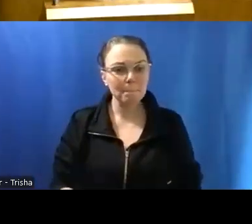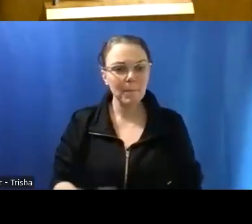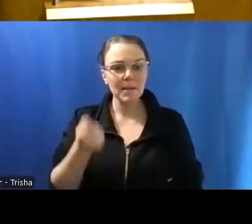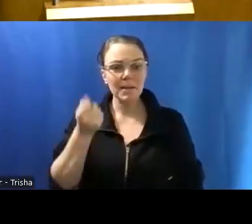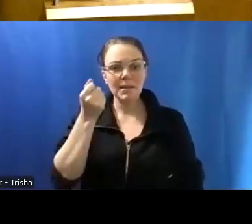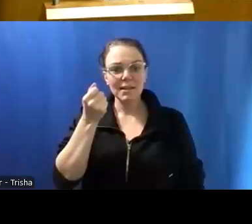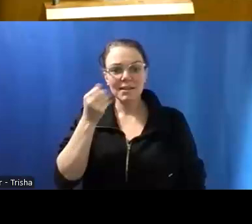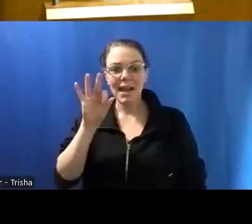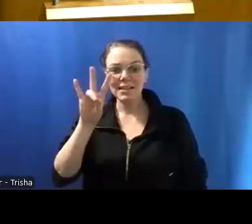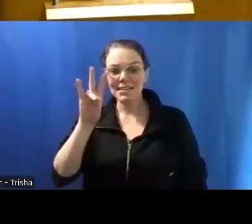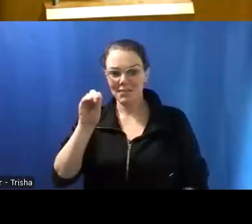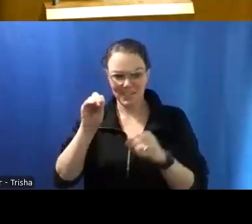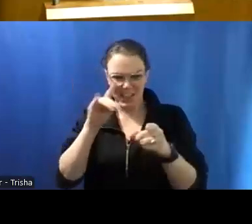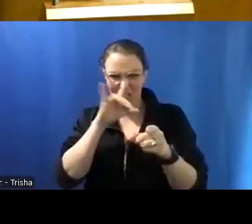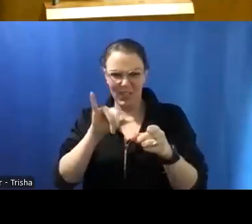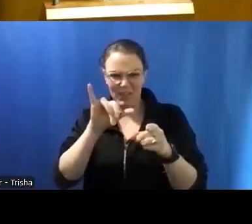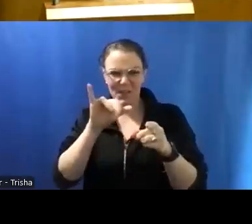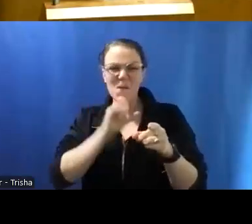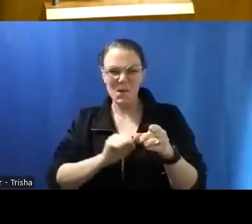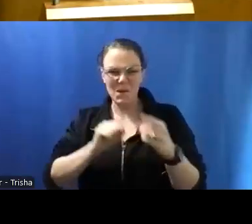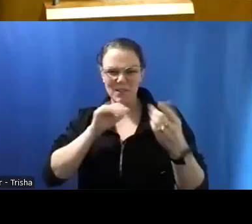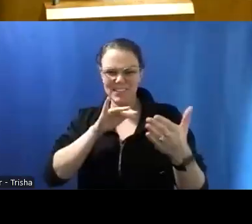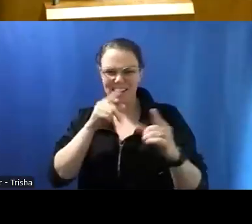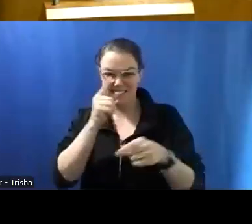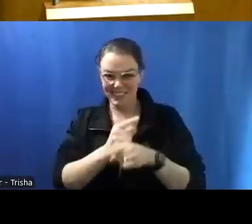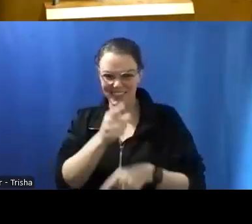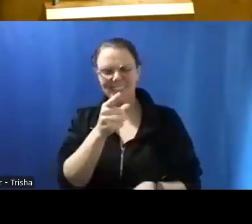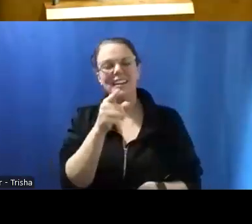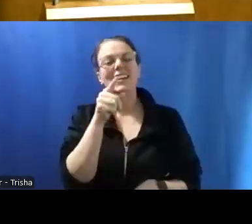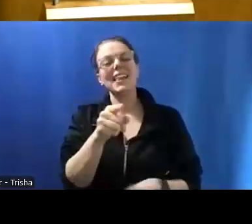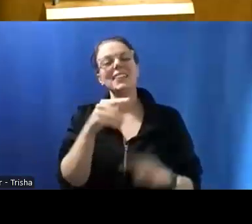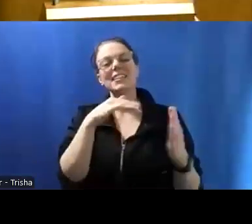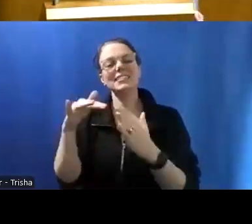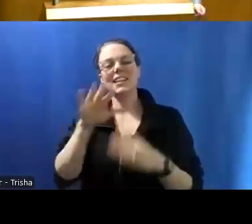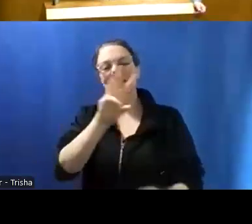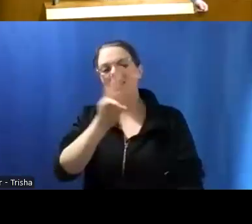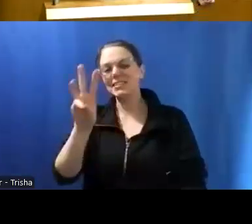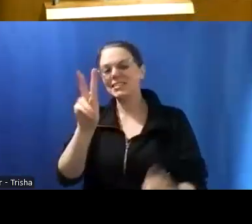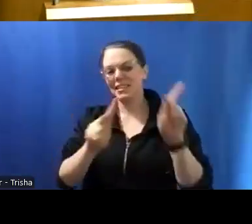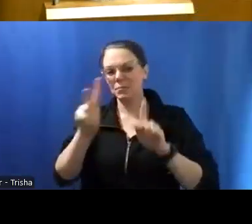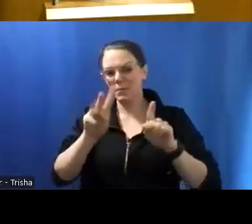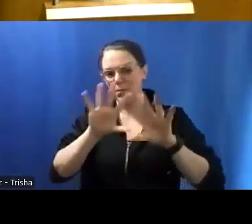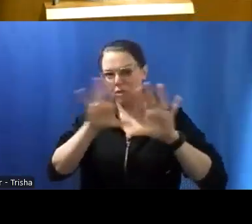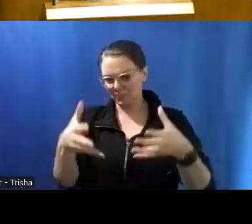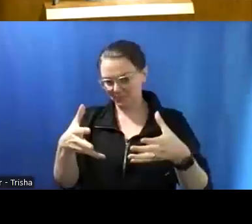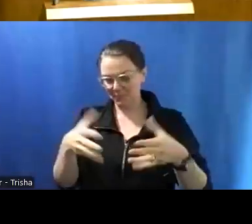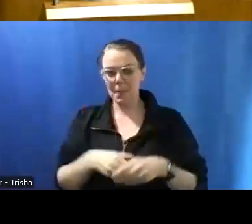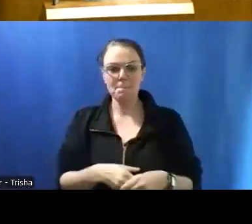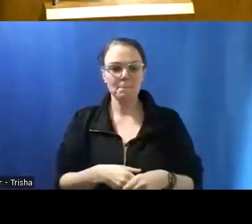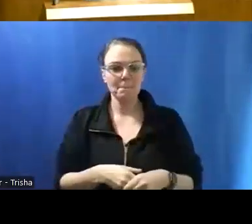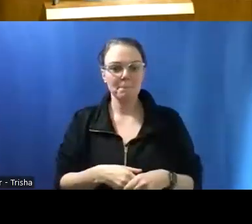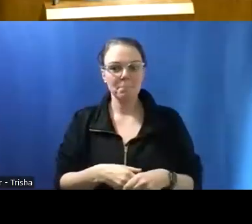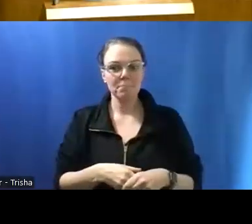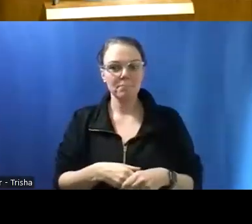is not new. This was a study of 66 people who, when they